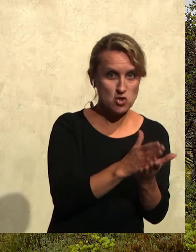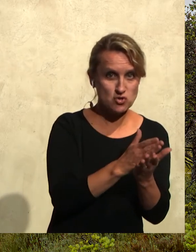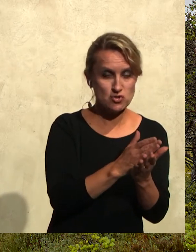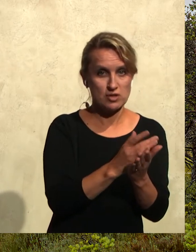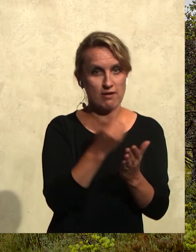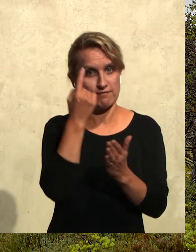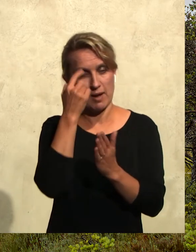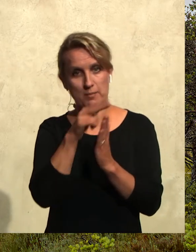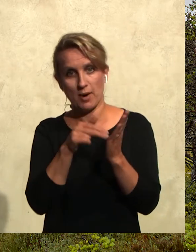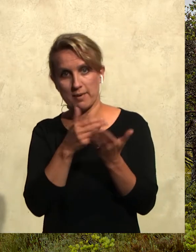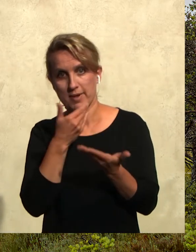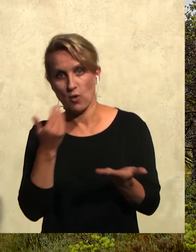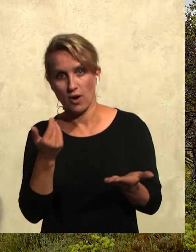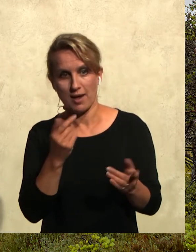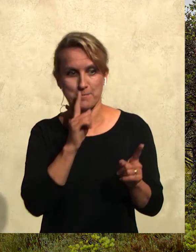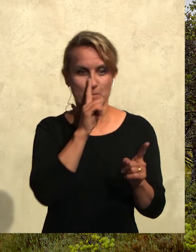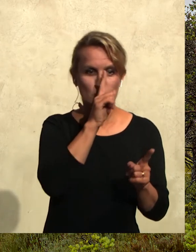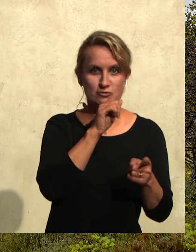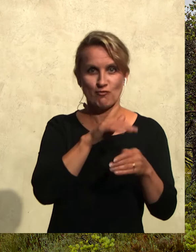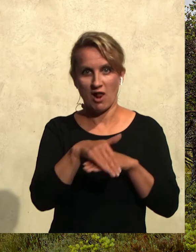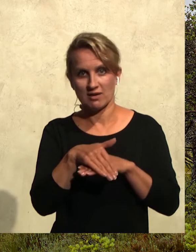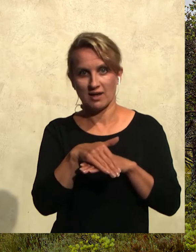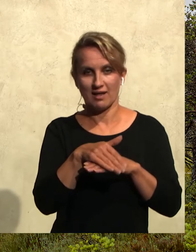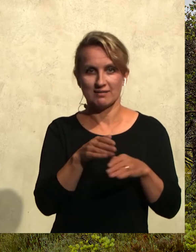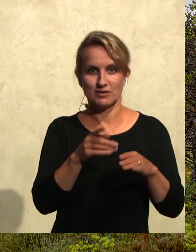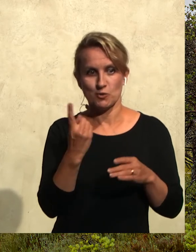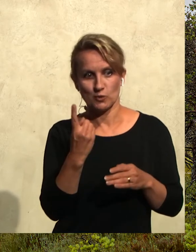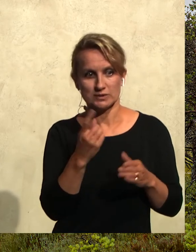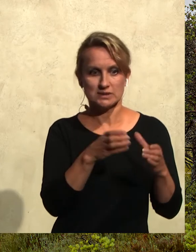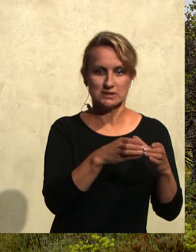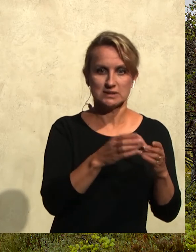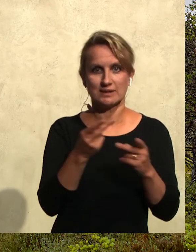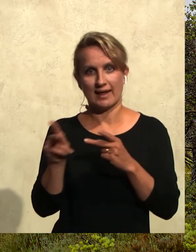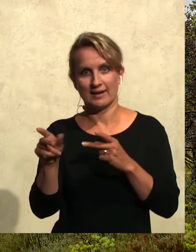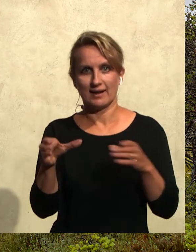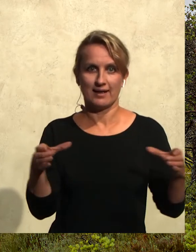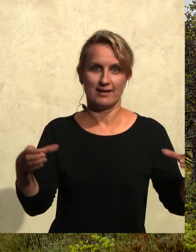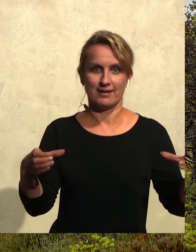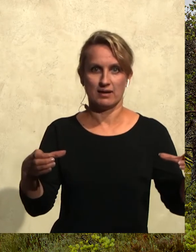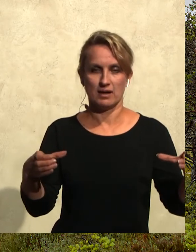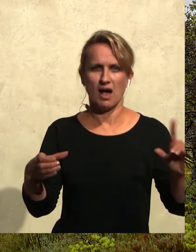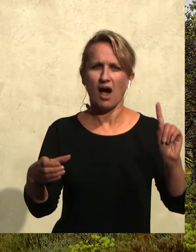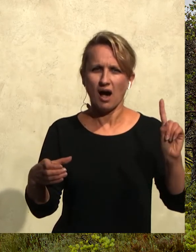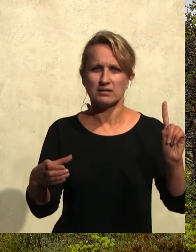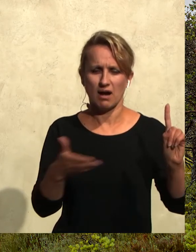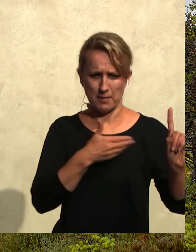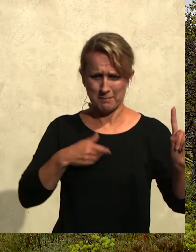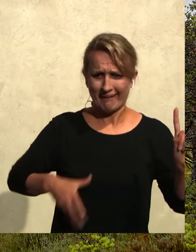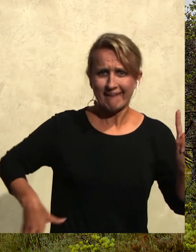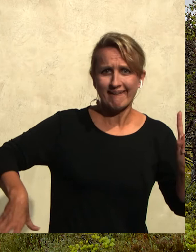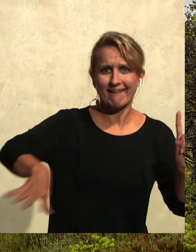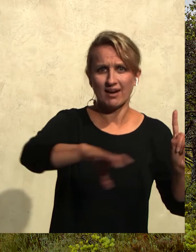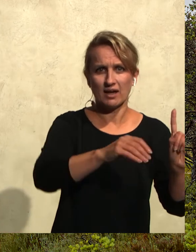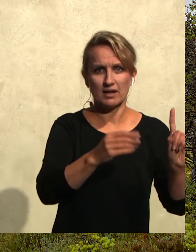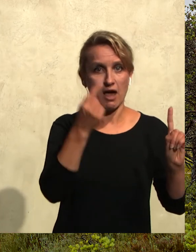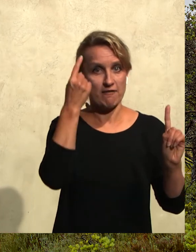that we're all on a continuum. We're all on this line somewhere. And we may be experiencing good mental health